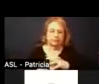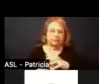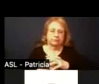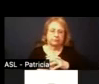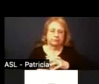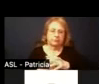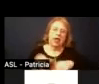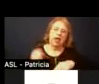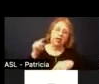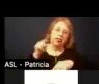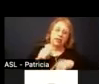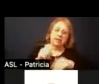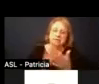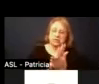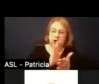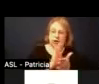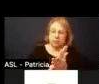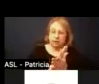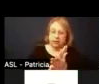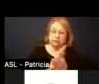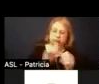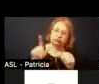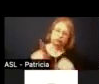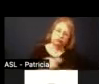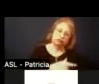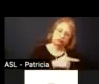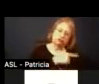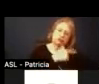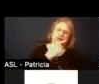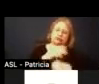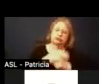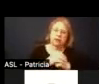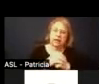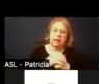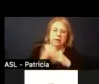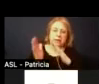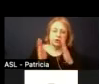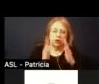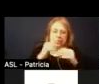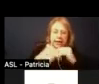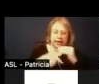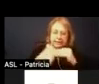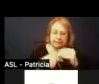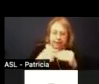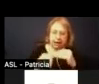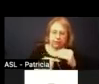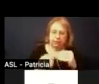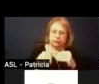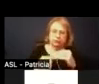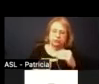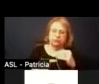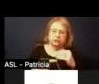again this this document is quite lengthy but um is simply organized around the um